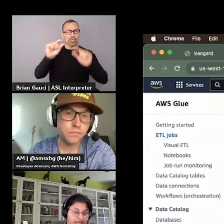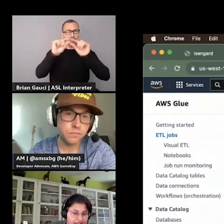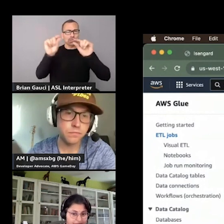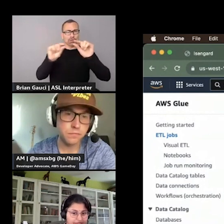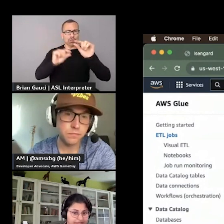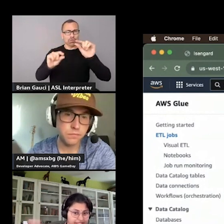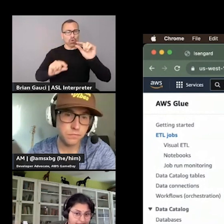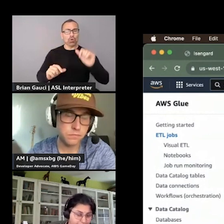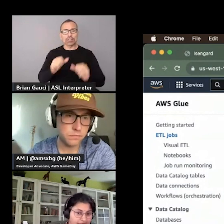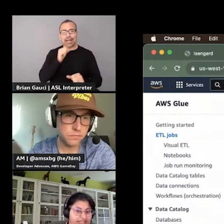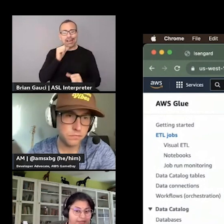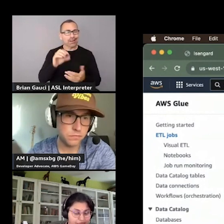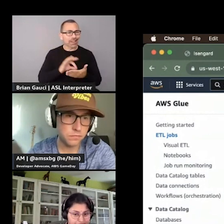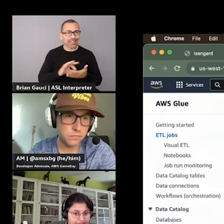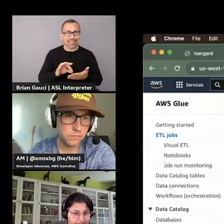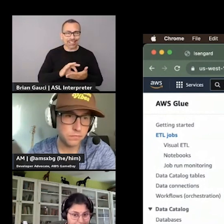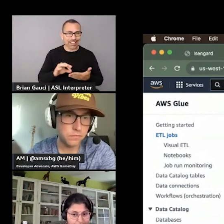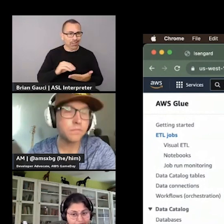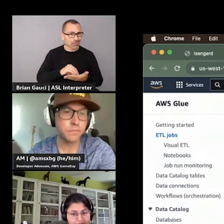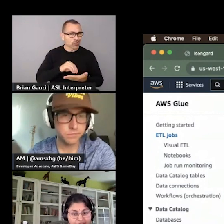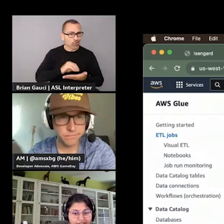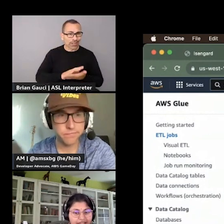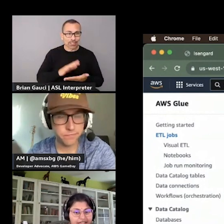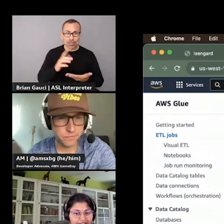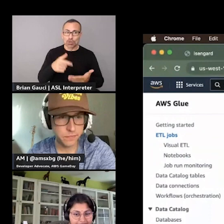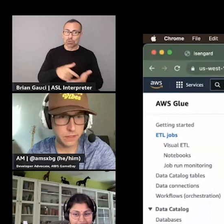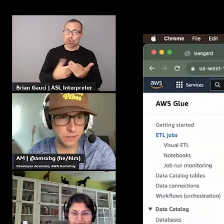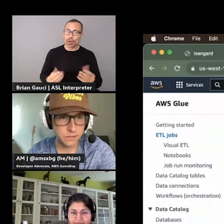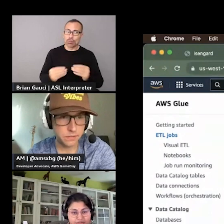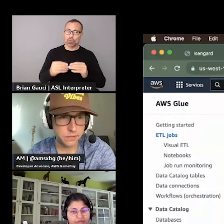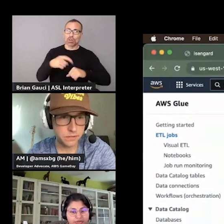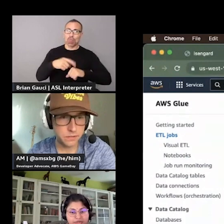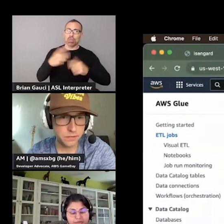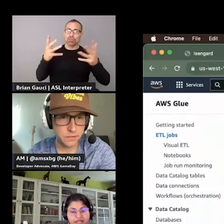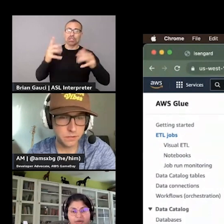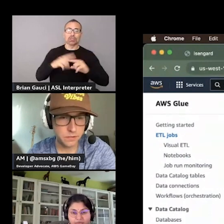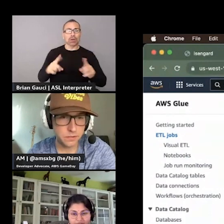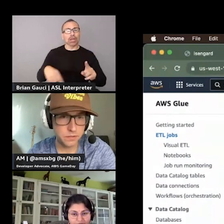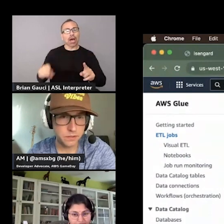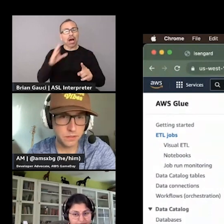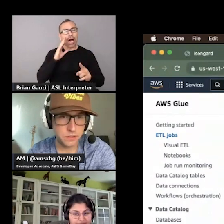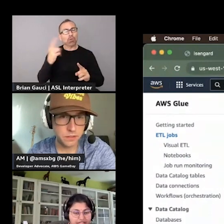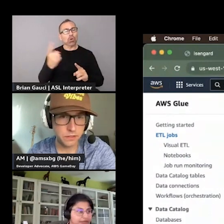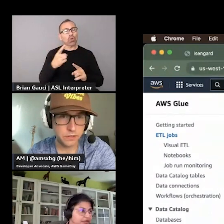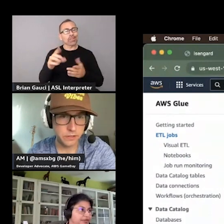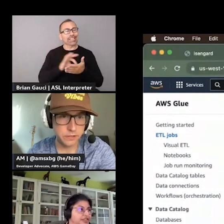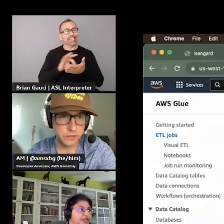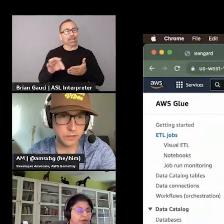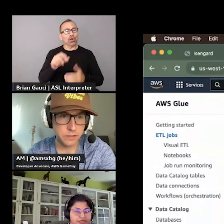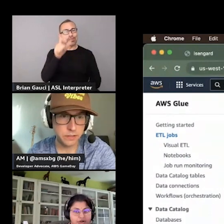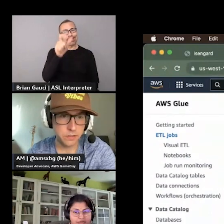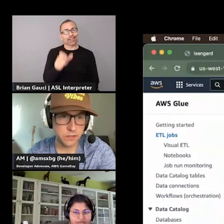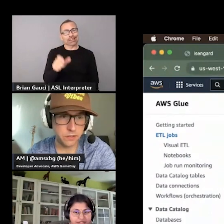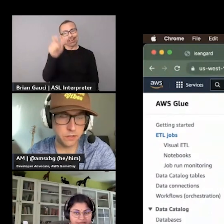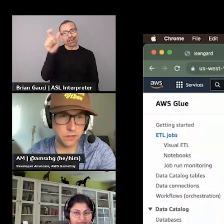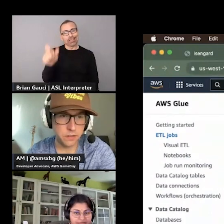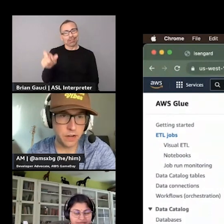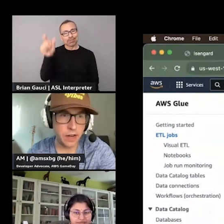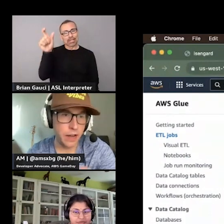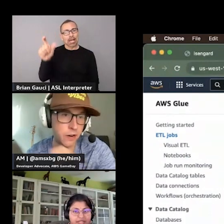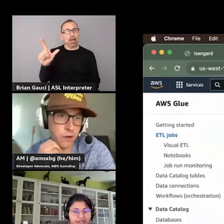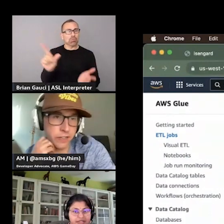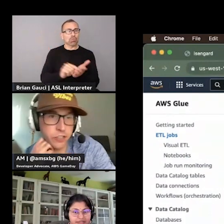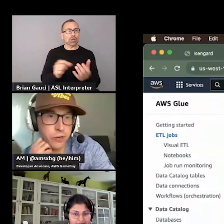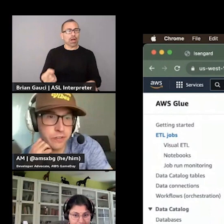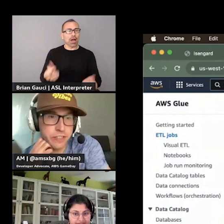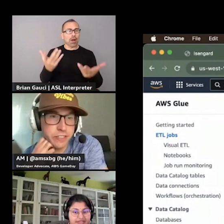table could take longer time to finish this job. And I'm just going to simply count the columns and print the number of columns here.